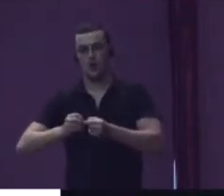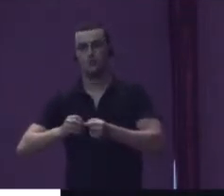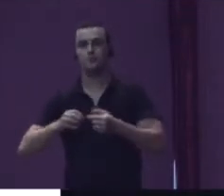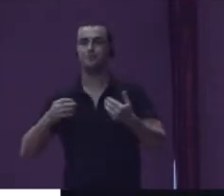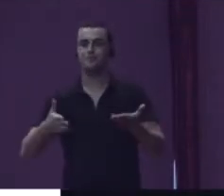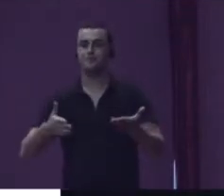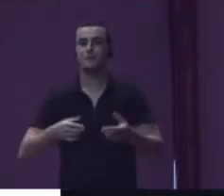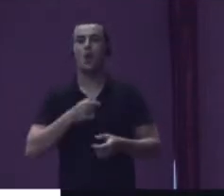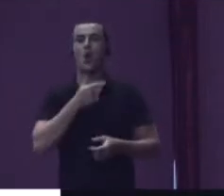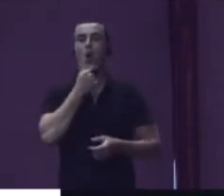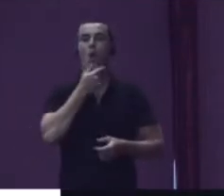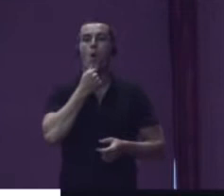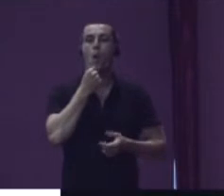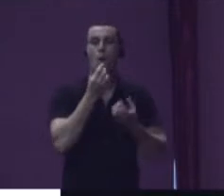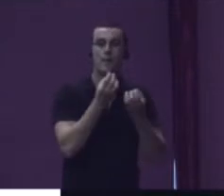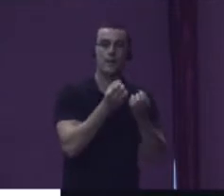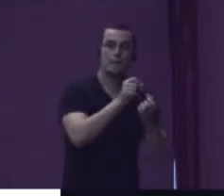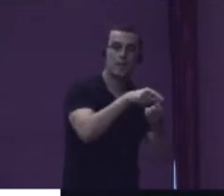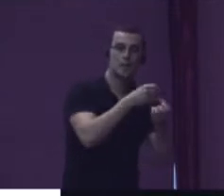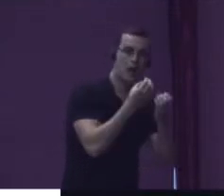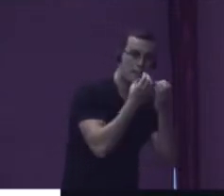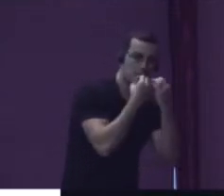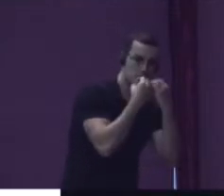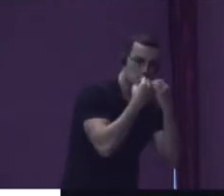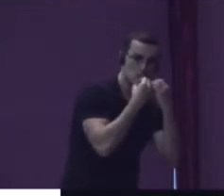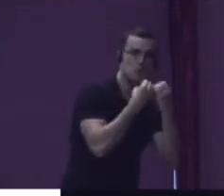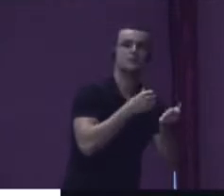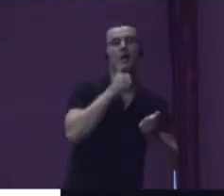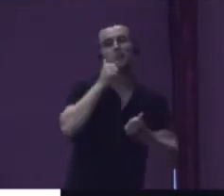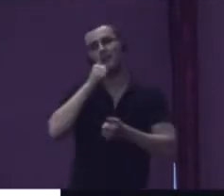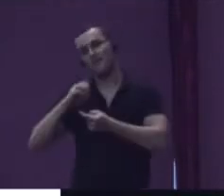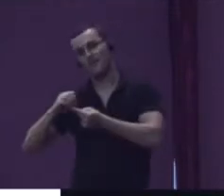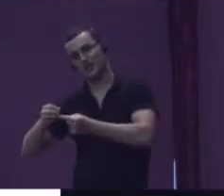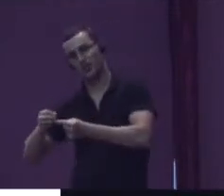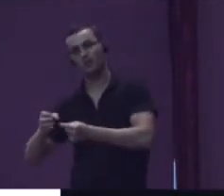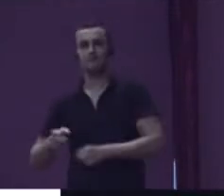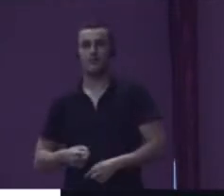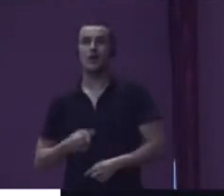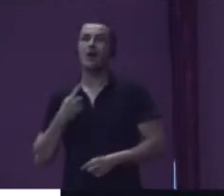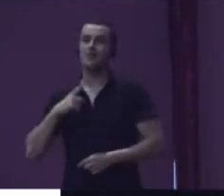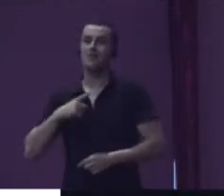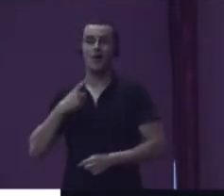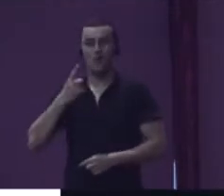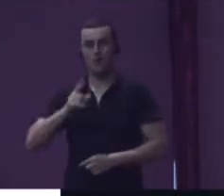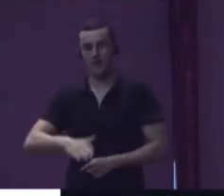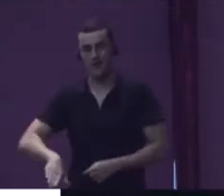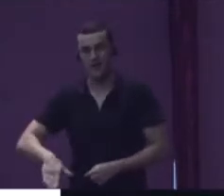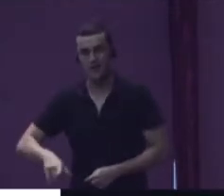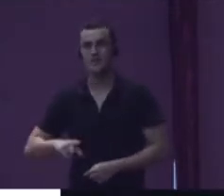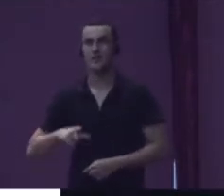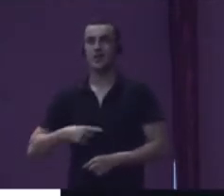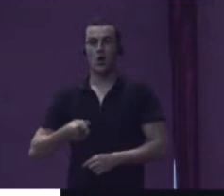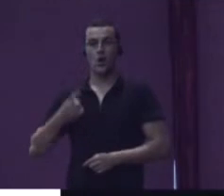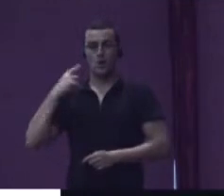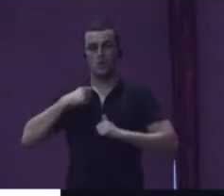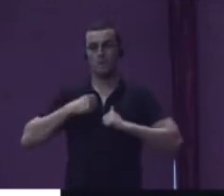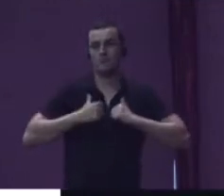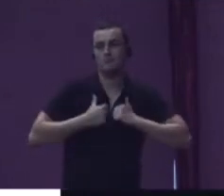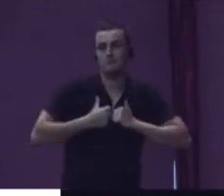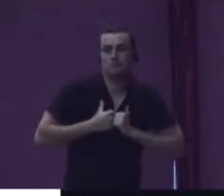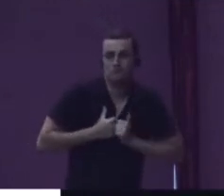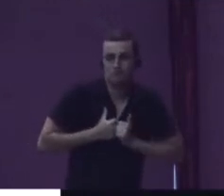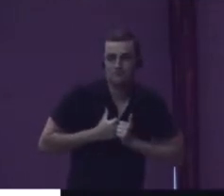carrying a child, and the other girl is putting the seeds into the holes that the mother